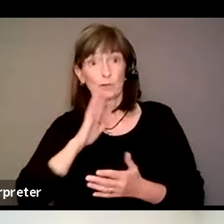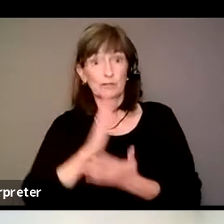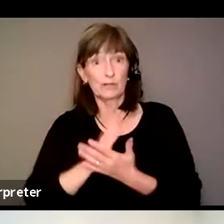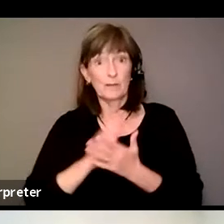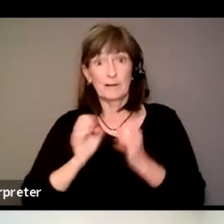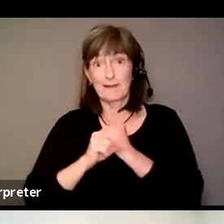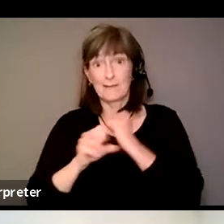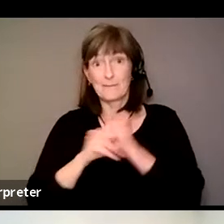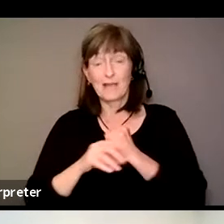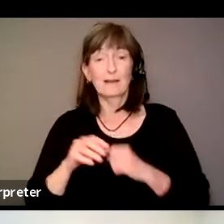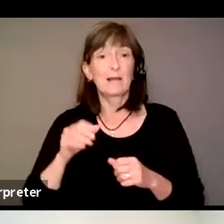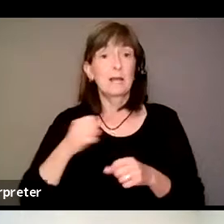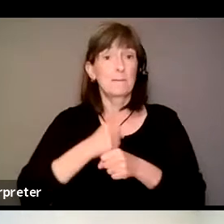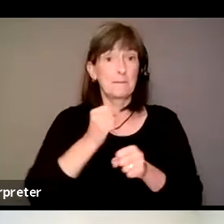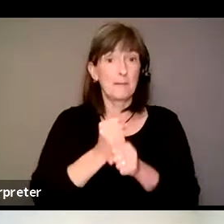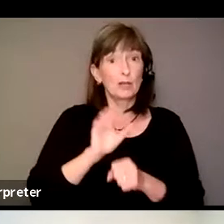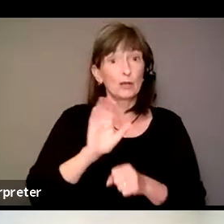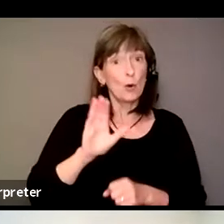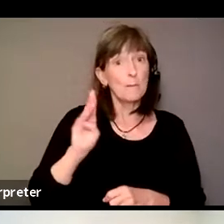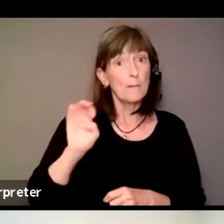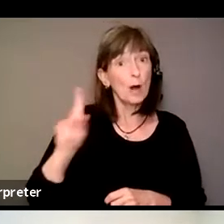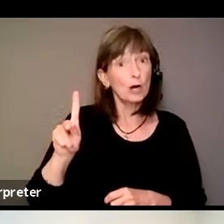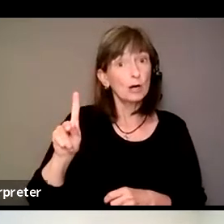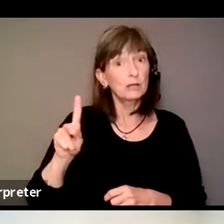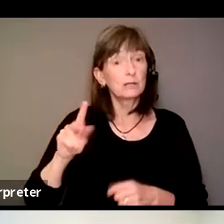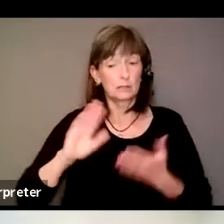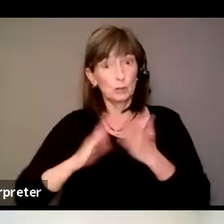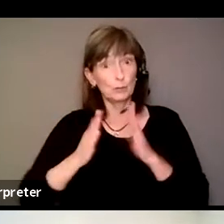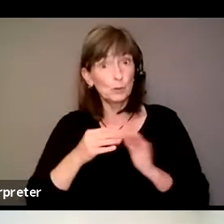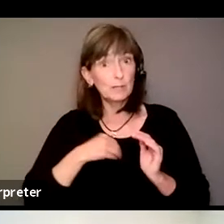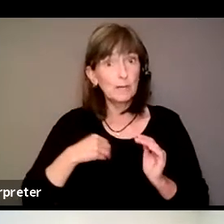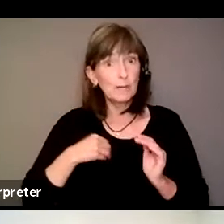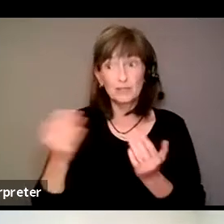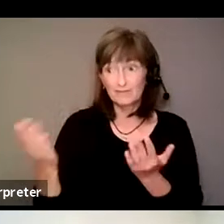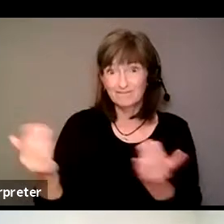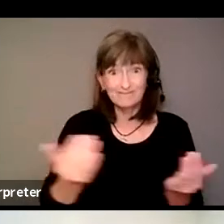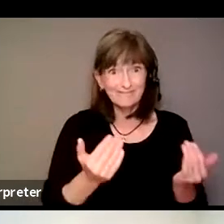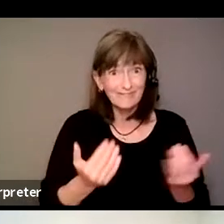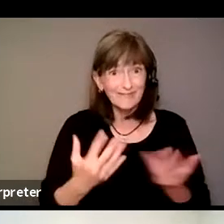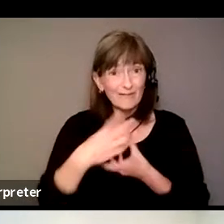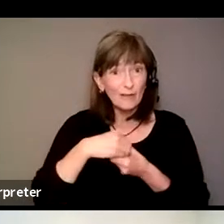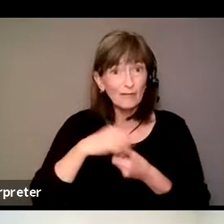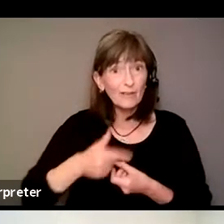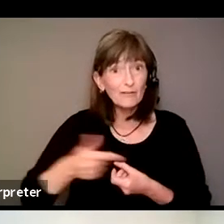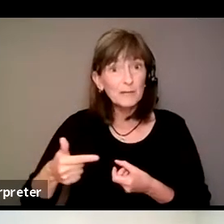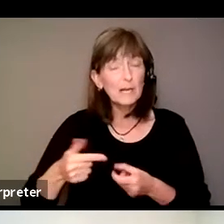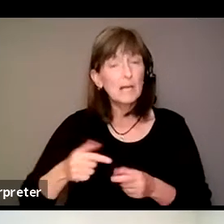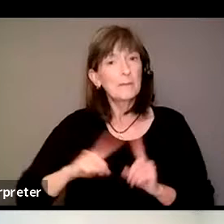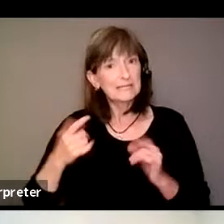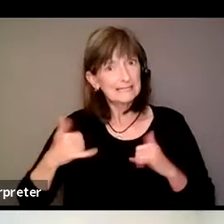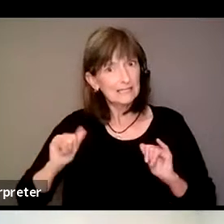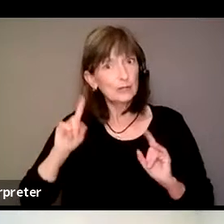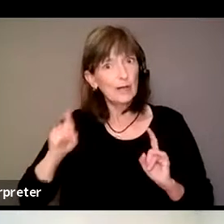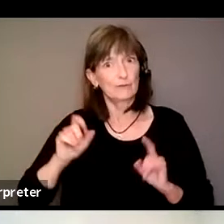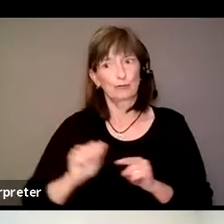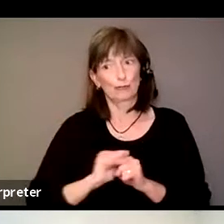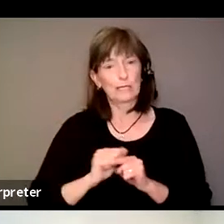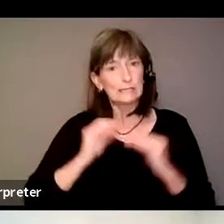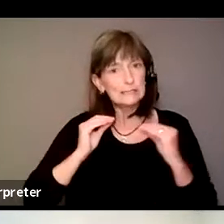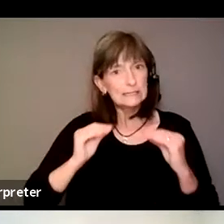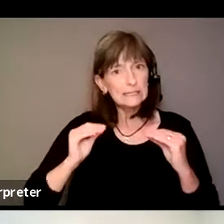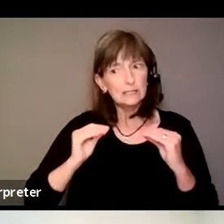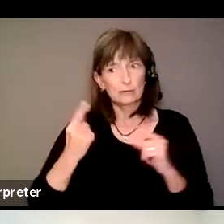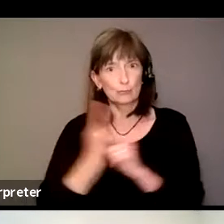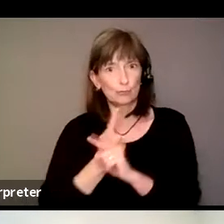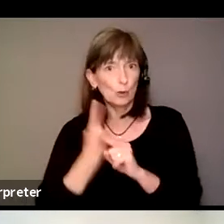members from the communities to come forward, we want them to be informed as to what is available to them, like the new